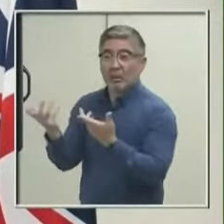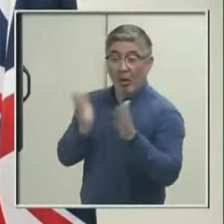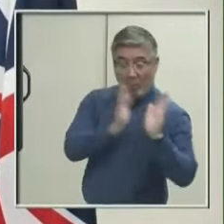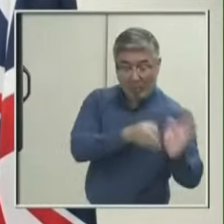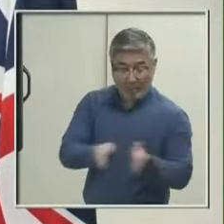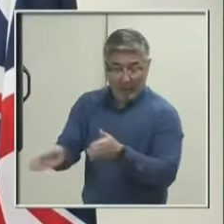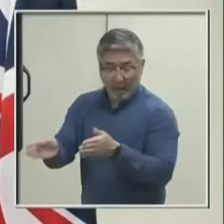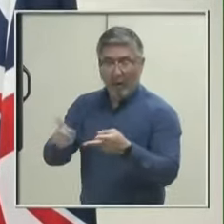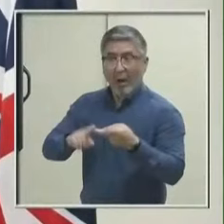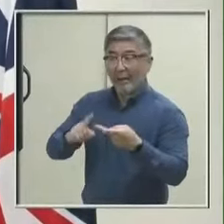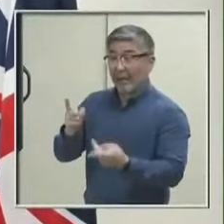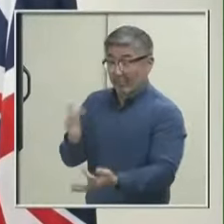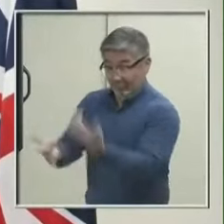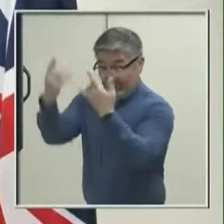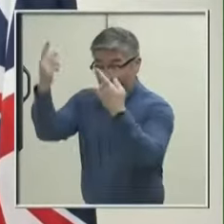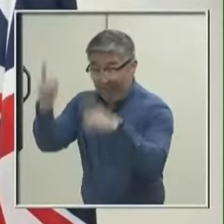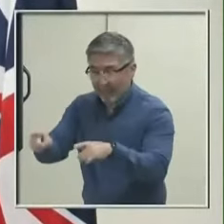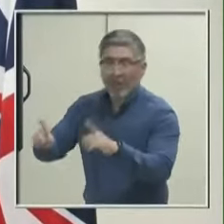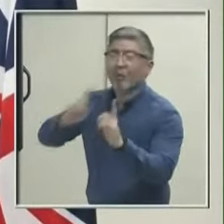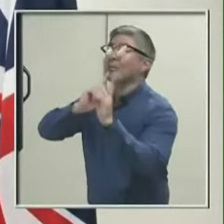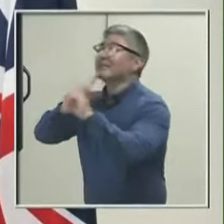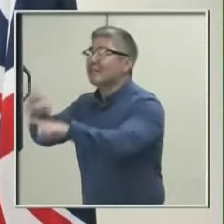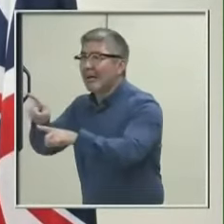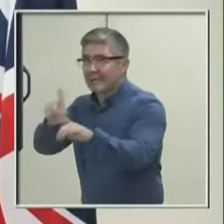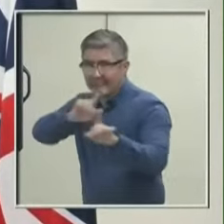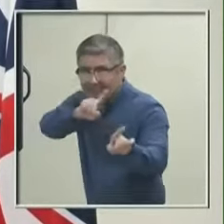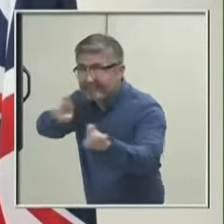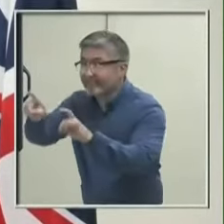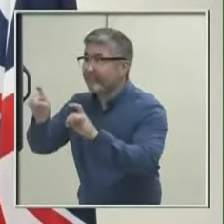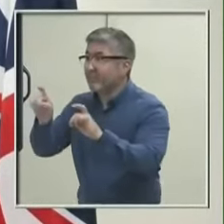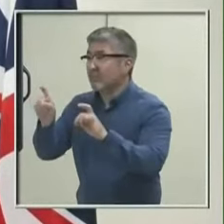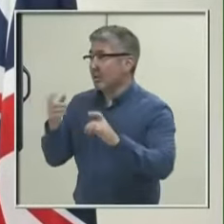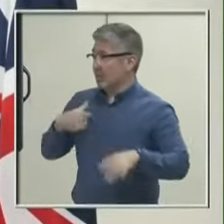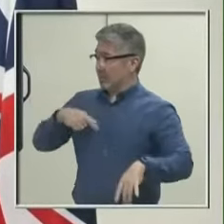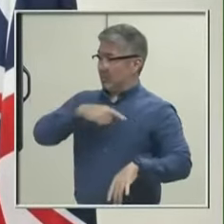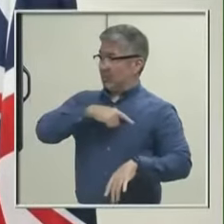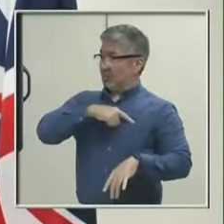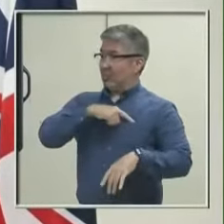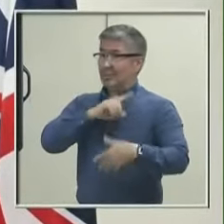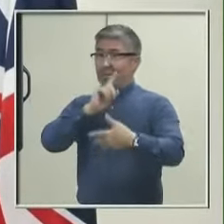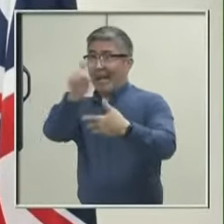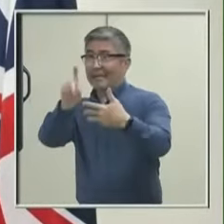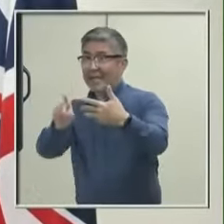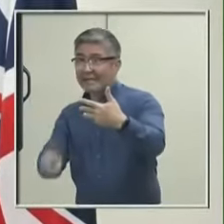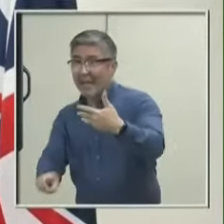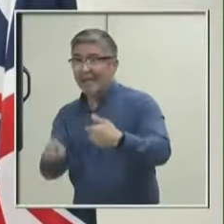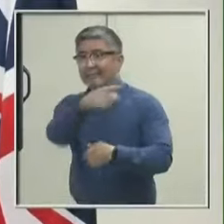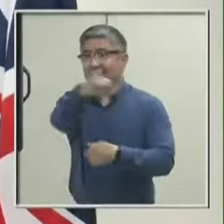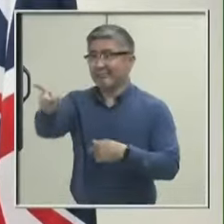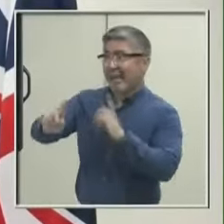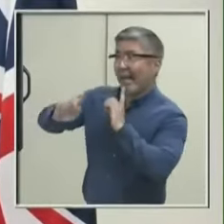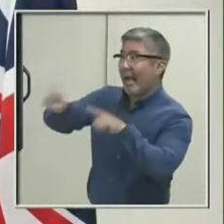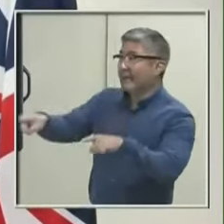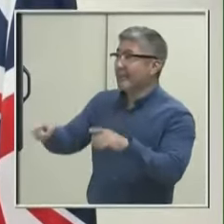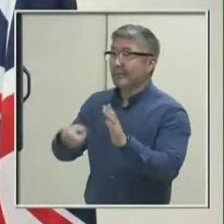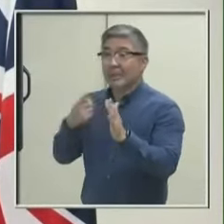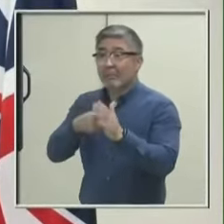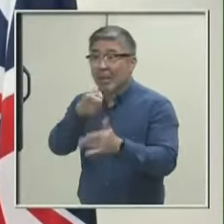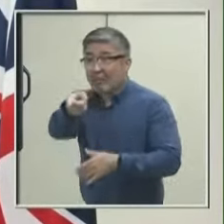perspective. We asked the questions, they provided the answers. At times they couldn't recall, and they would say